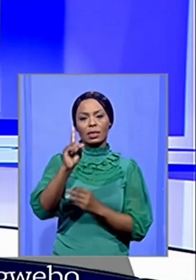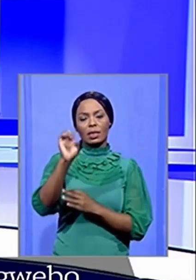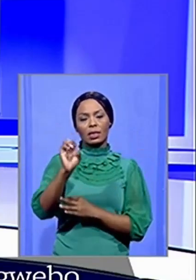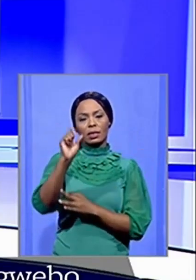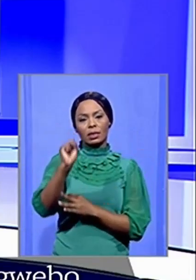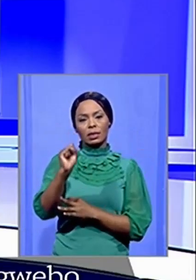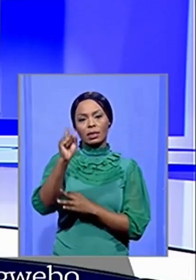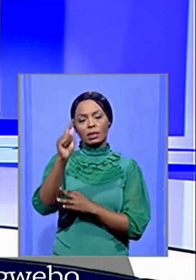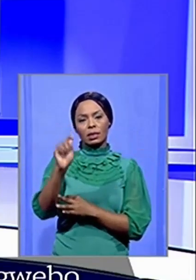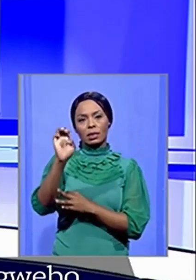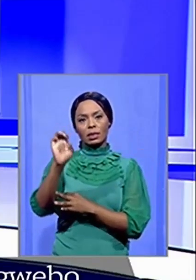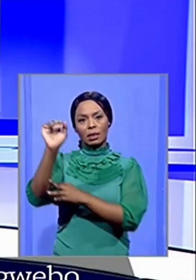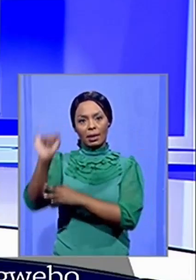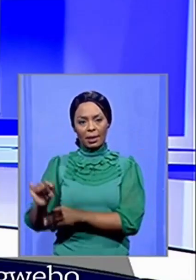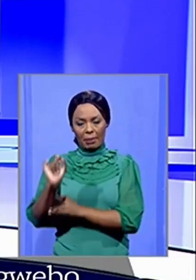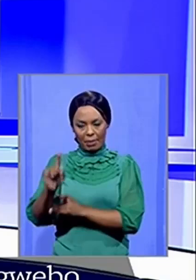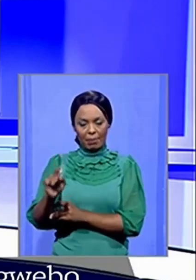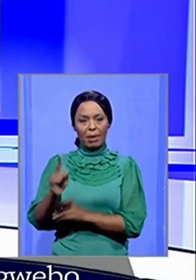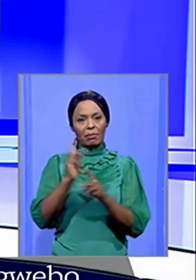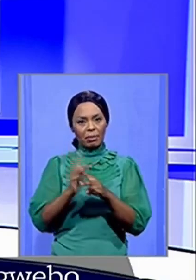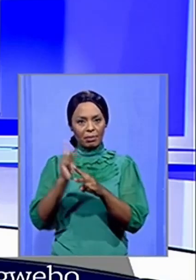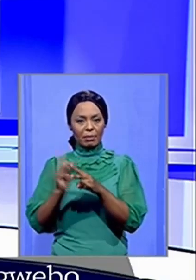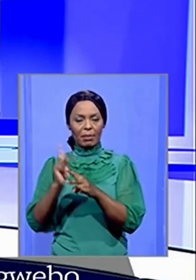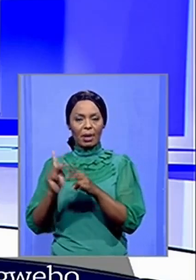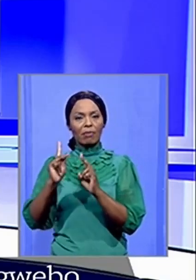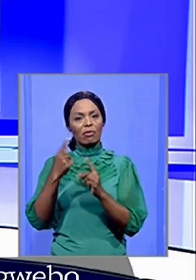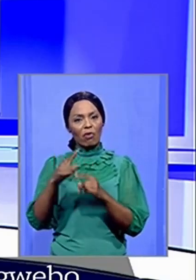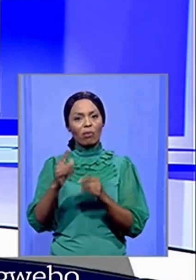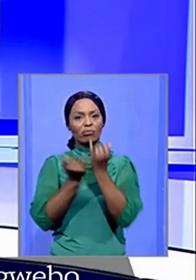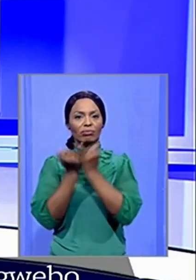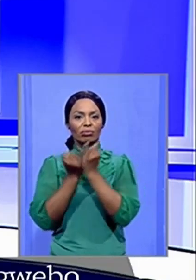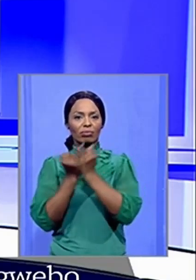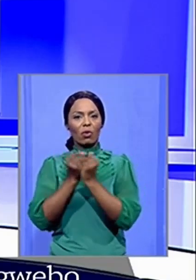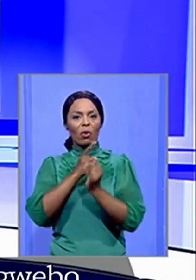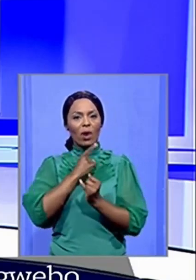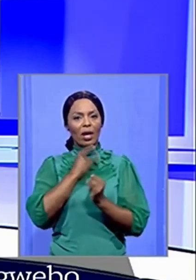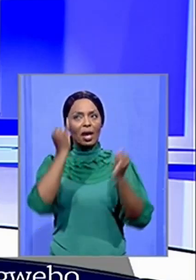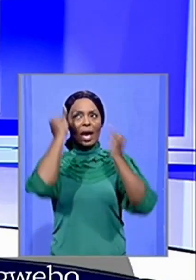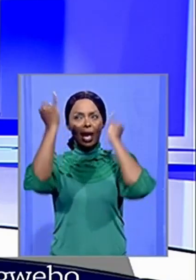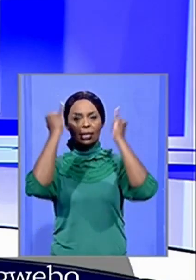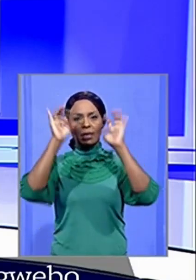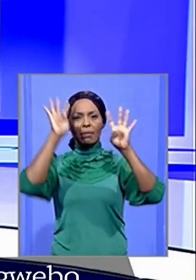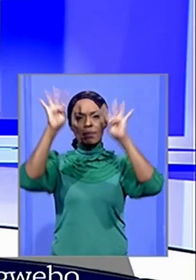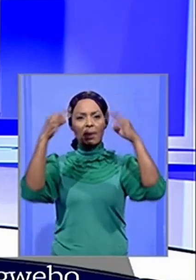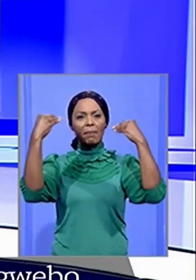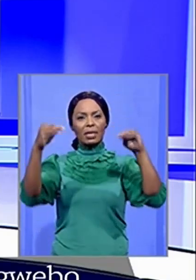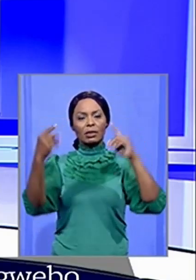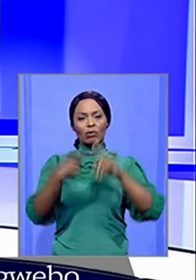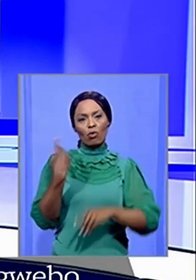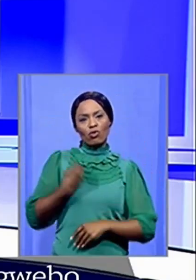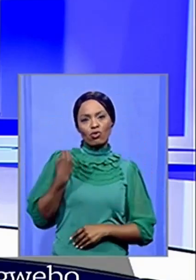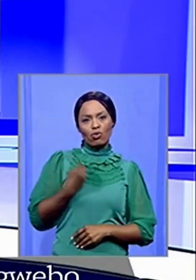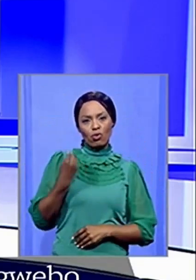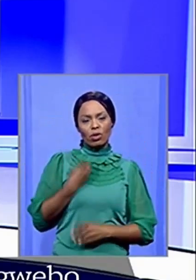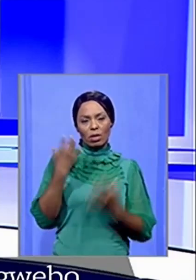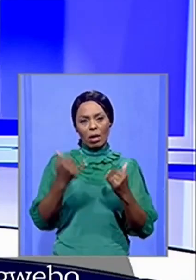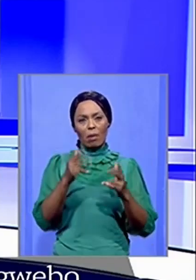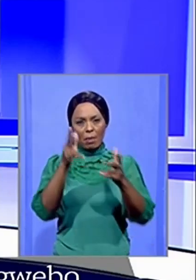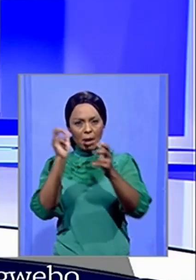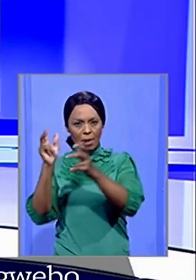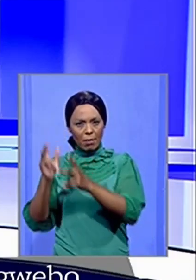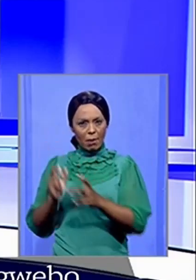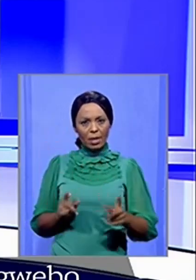Nnyane, Boeti le Merero ya Tikologo. Maikemišetšo e be le go utulla dikakanyo ka tša kgwebo ka baswa le go aba thekgo ya go